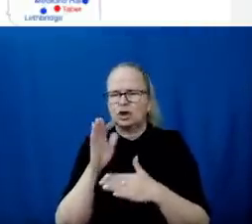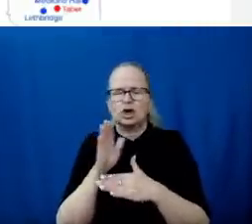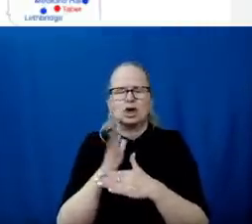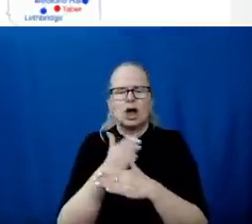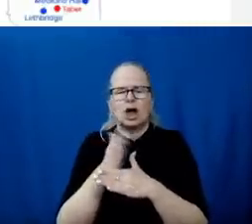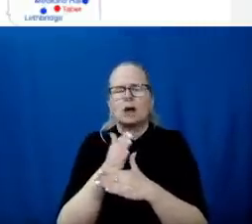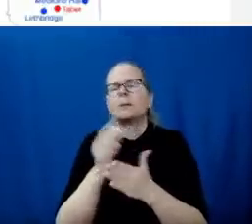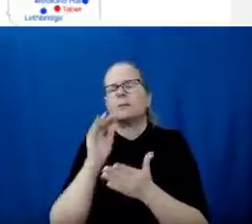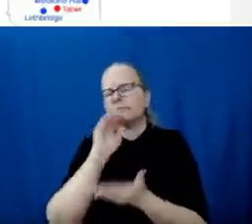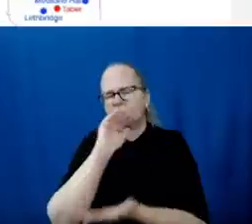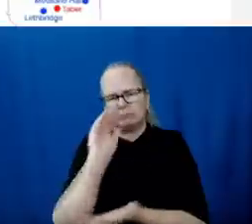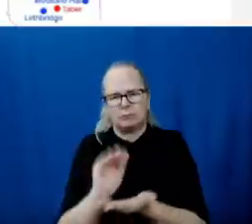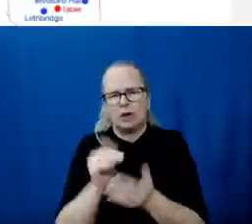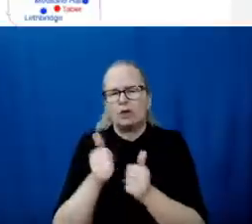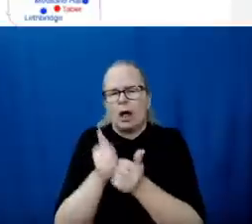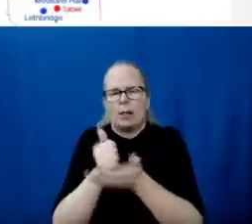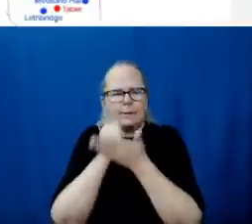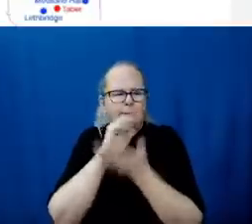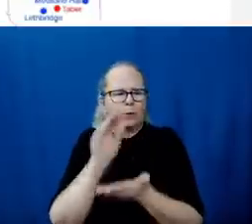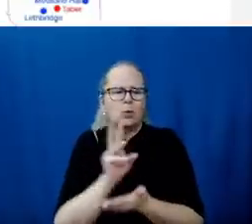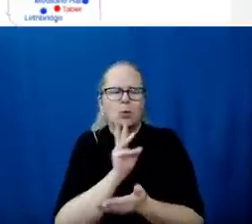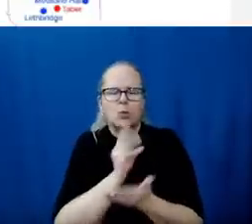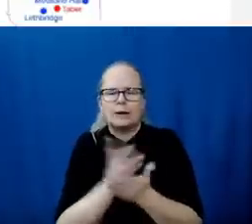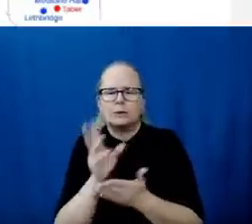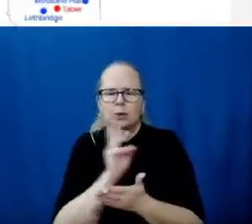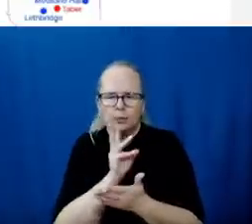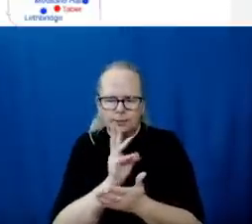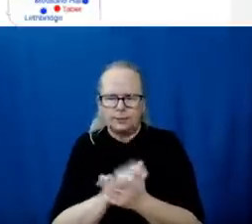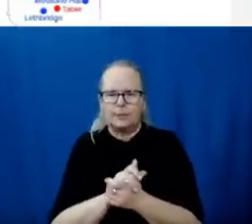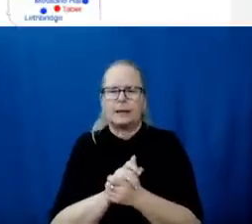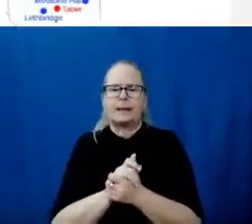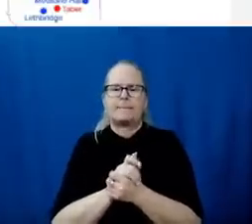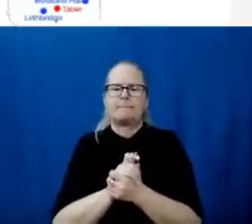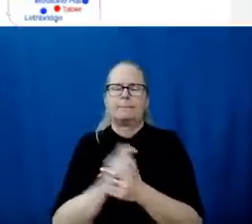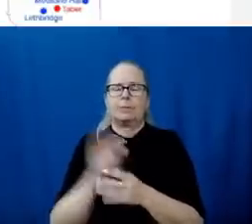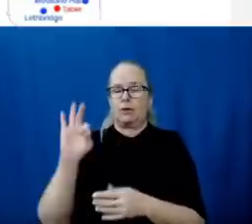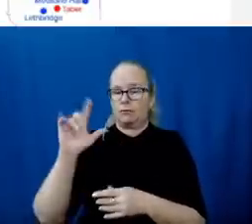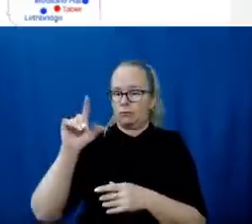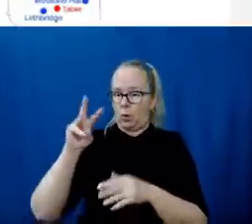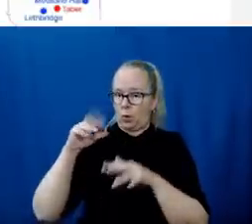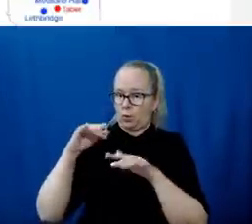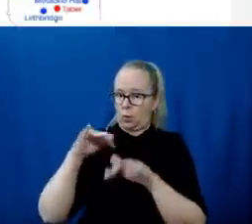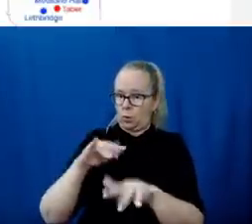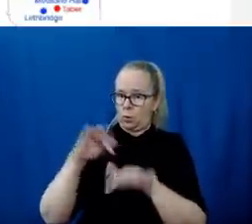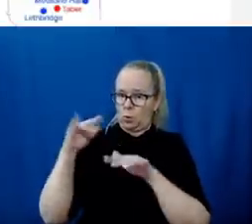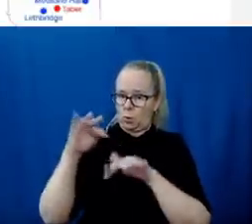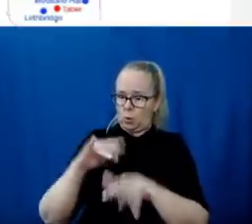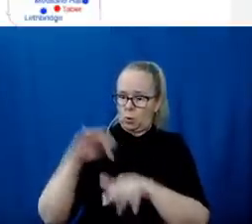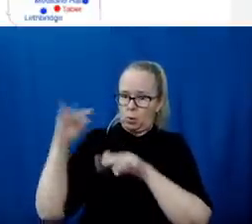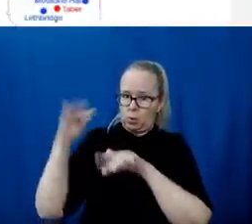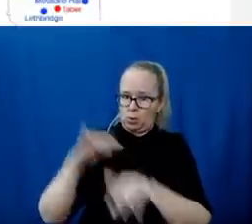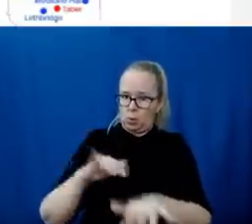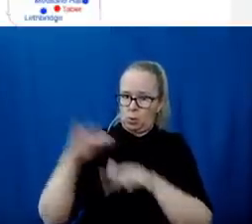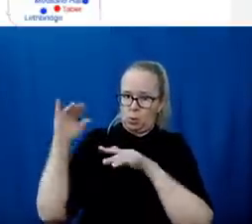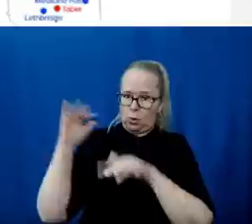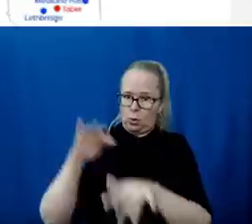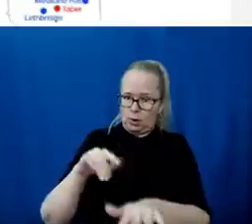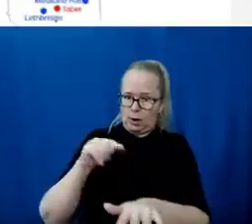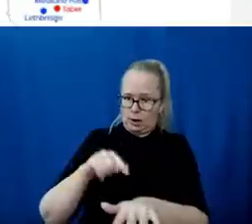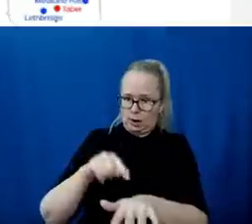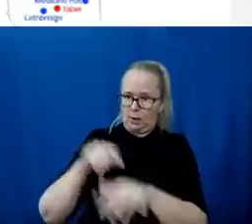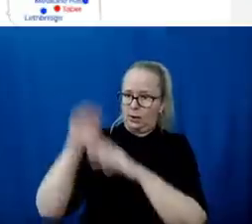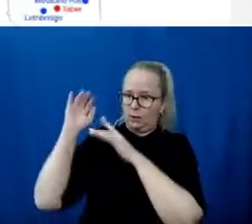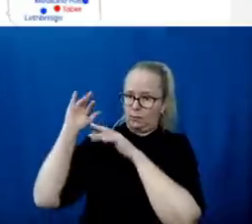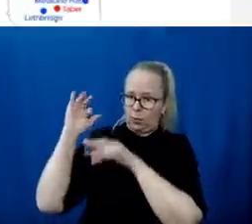the combined minority of wastewater in the city of Calgary. By flow weighting, the signal that we measure at each site based